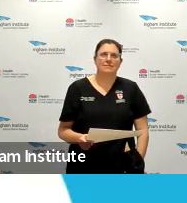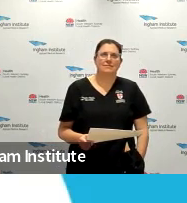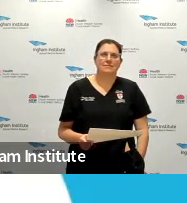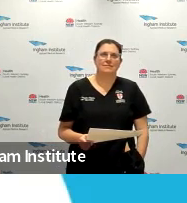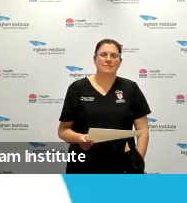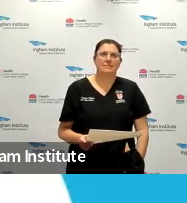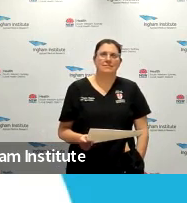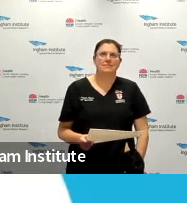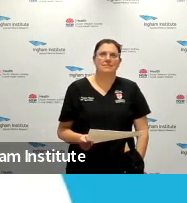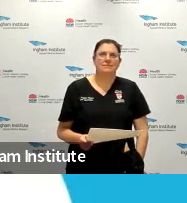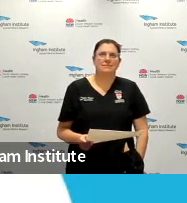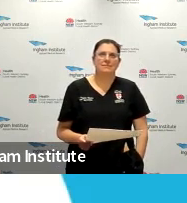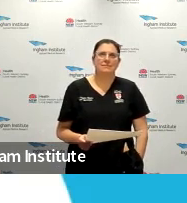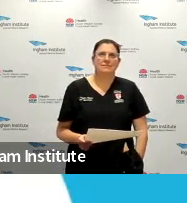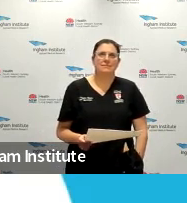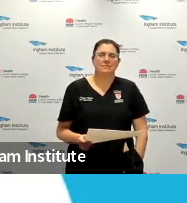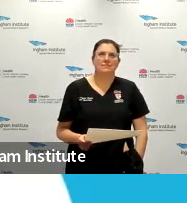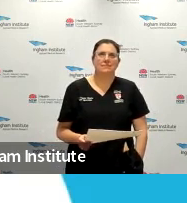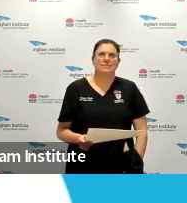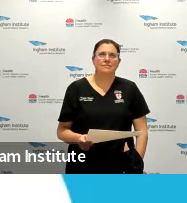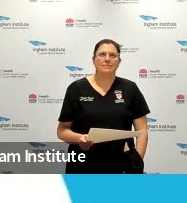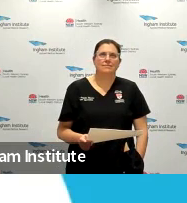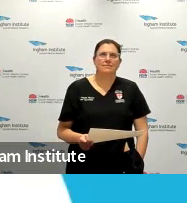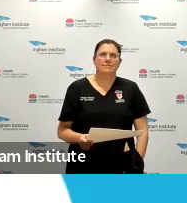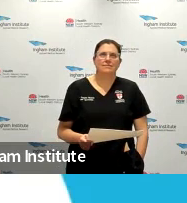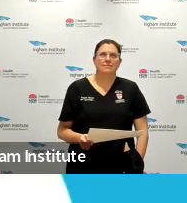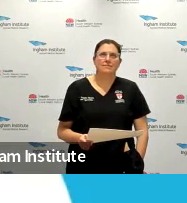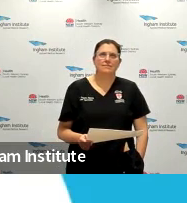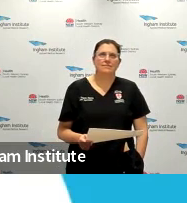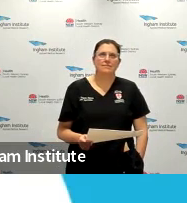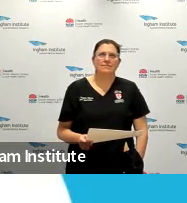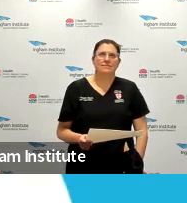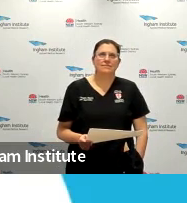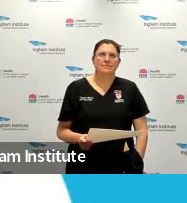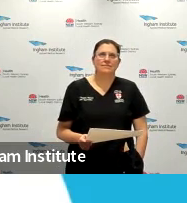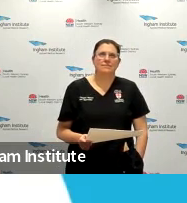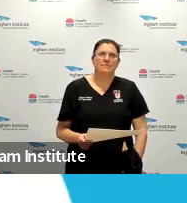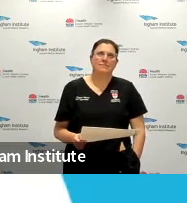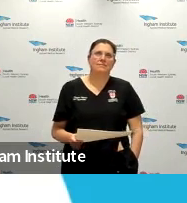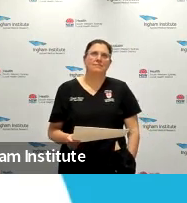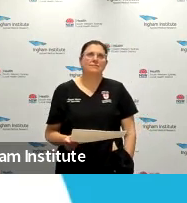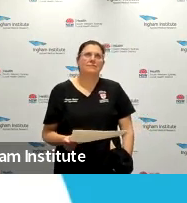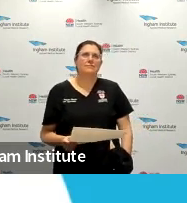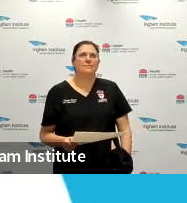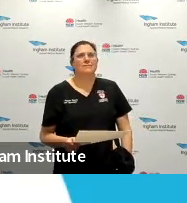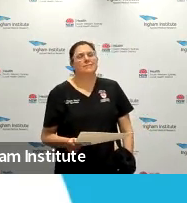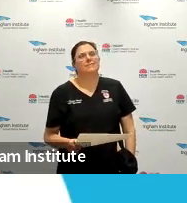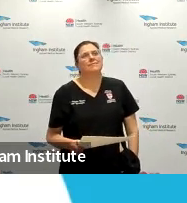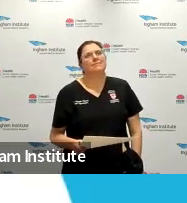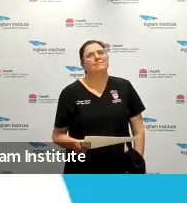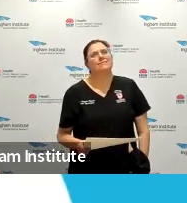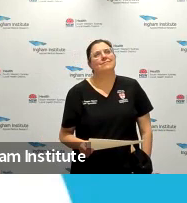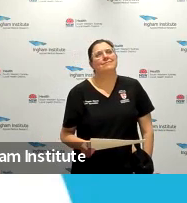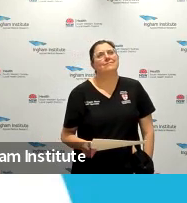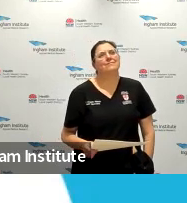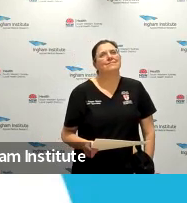at the moment. And this work is just coming to its conclusion, but ongoing studies to develop a safe compound is going to be